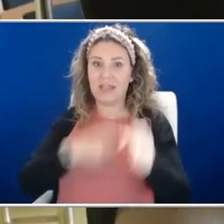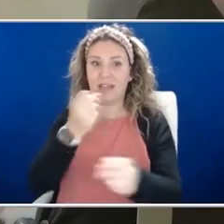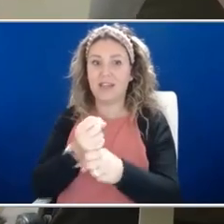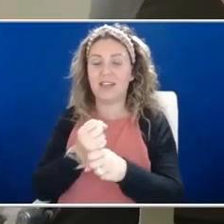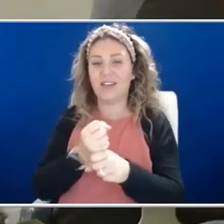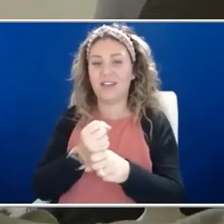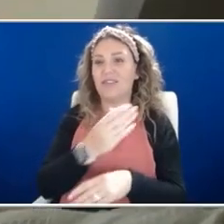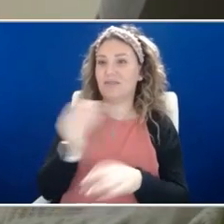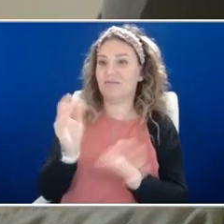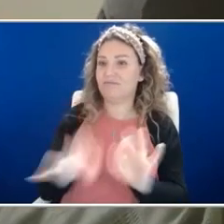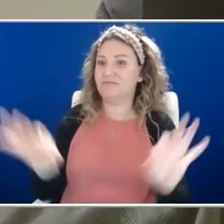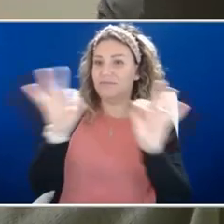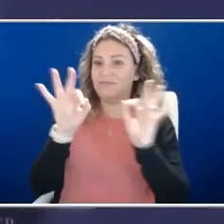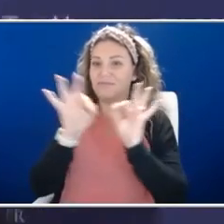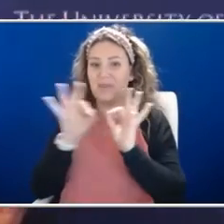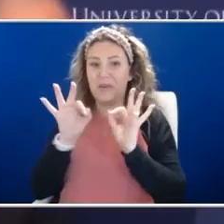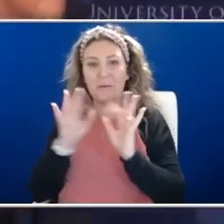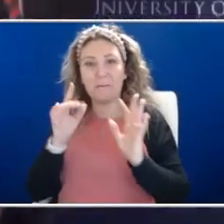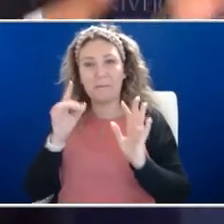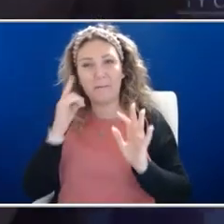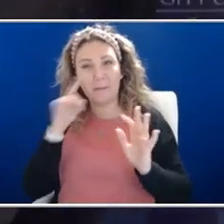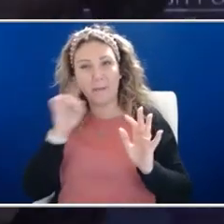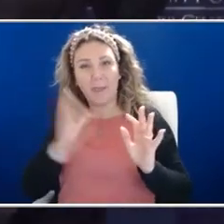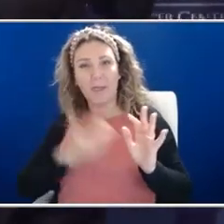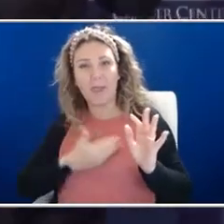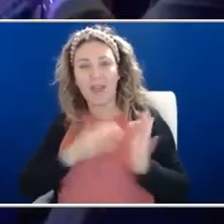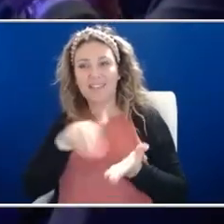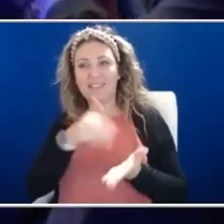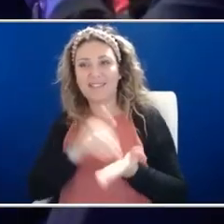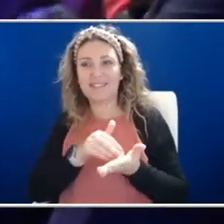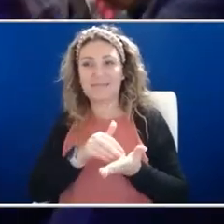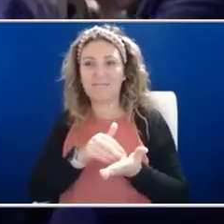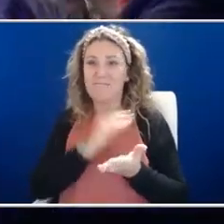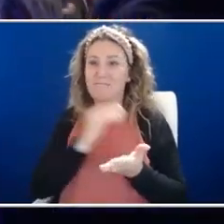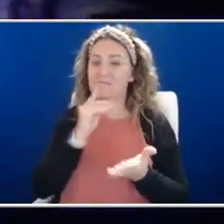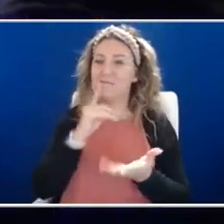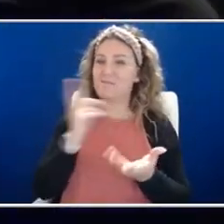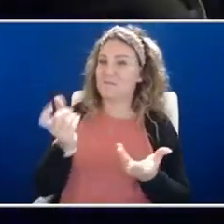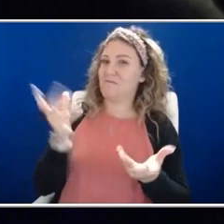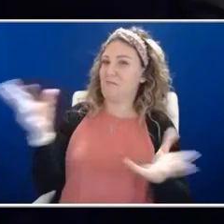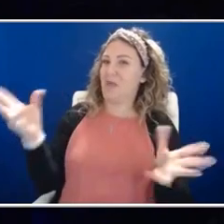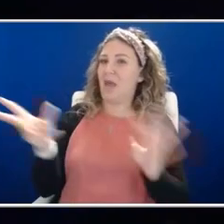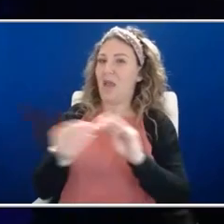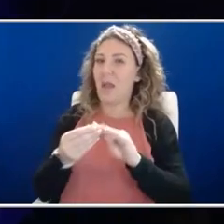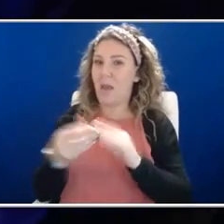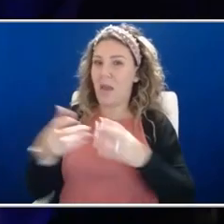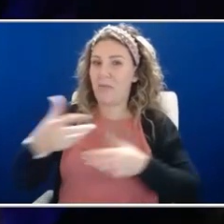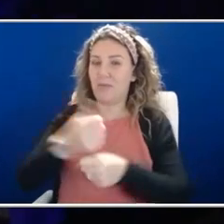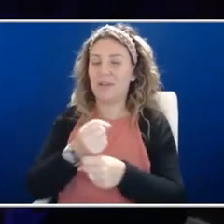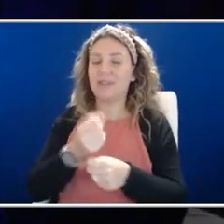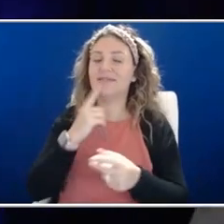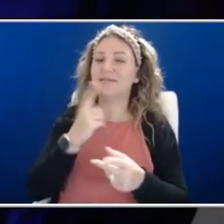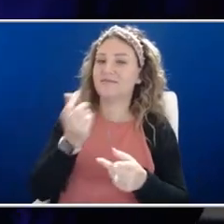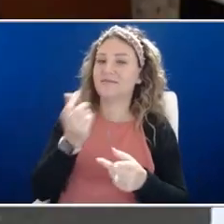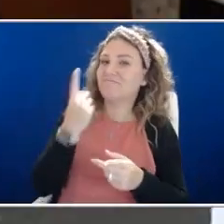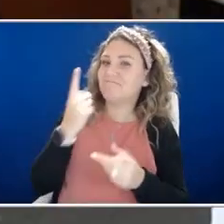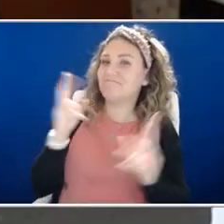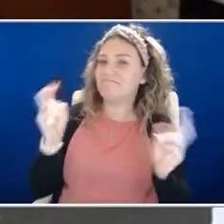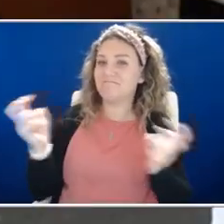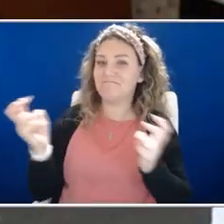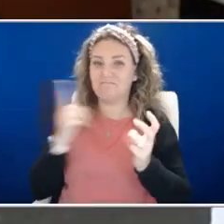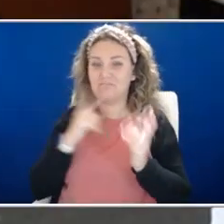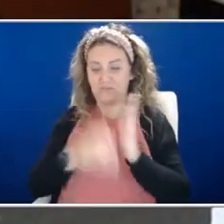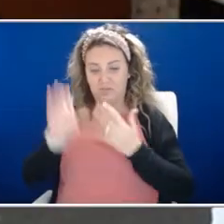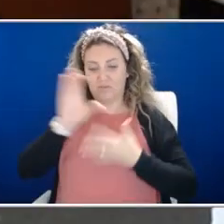critical to getting our center to comprehensive status, because one of the criteria that they look at